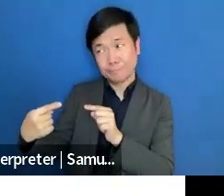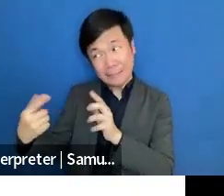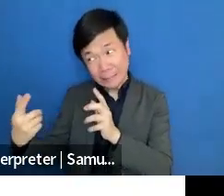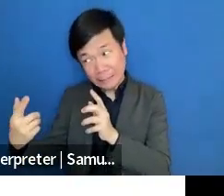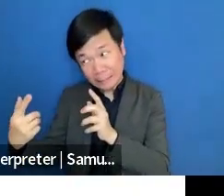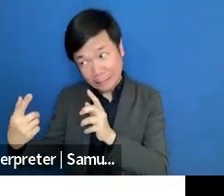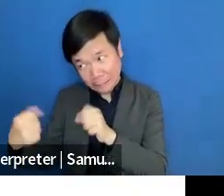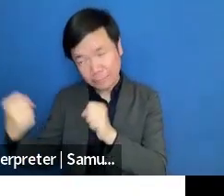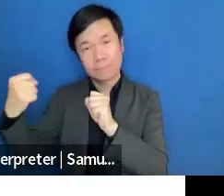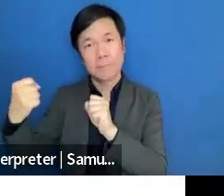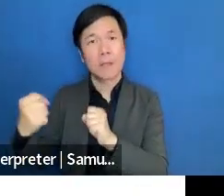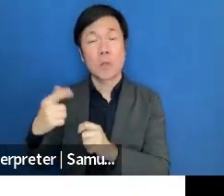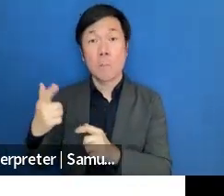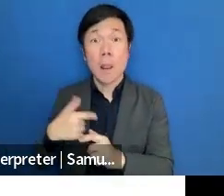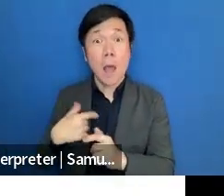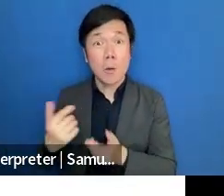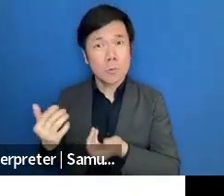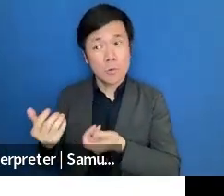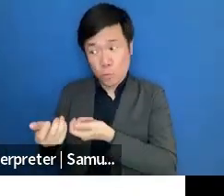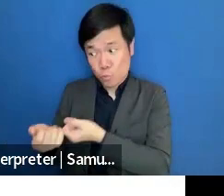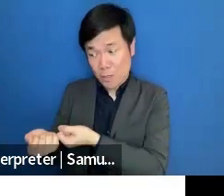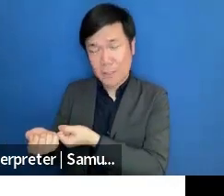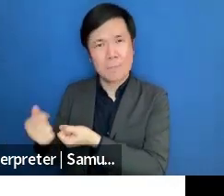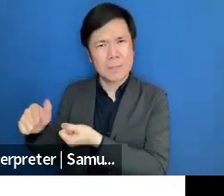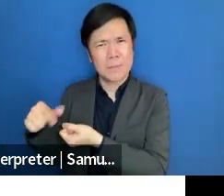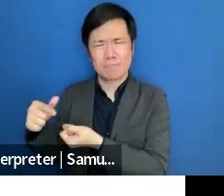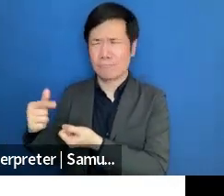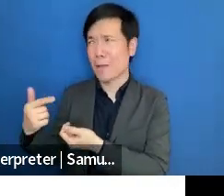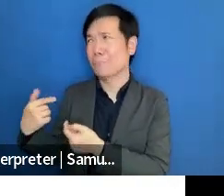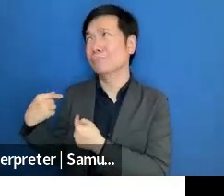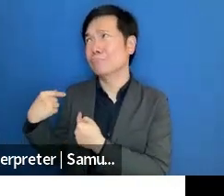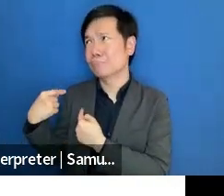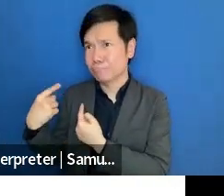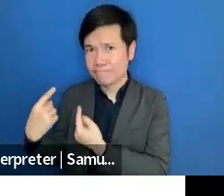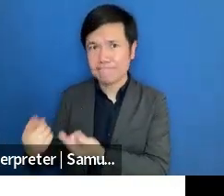trust cannot be rushed and must be built and maintained over time.